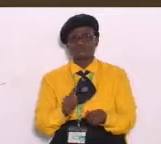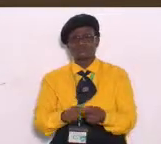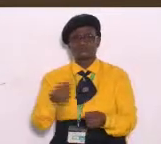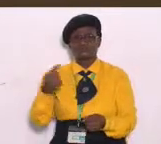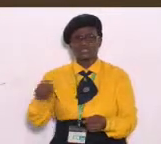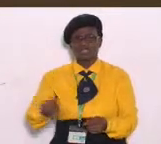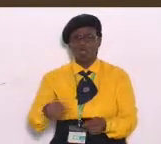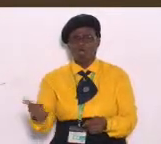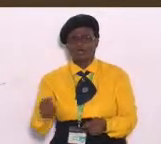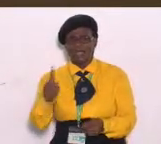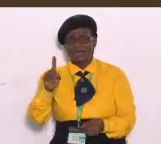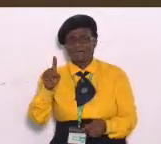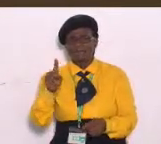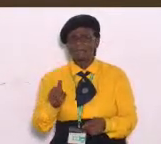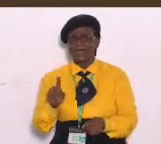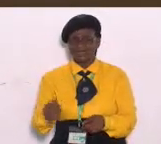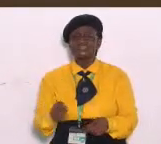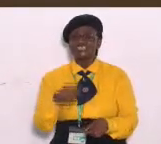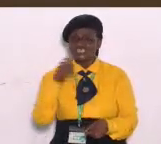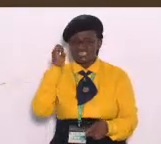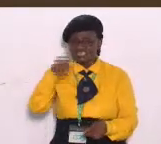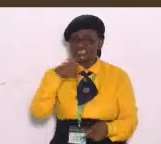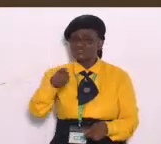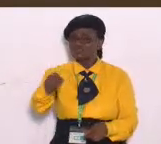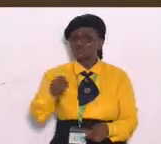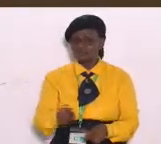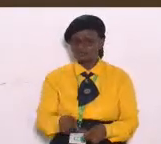are a merciless fellow.